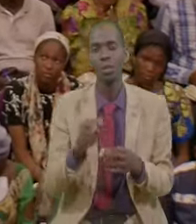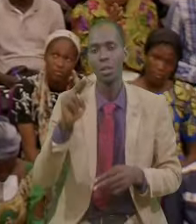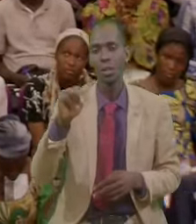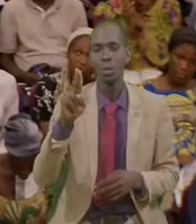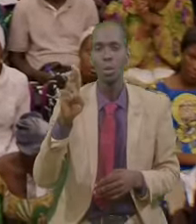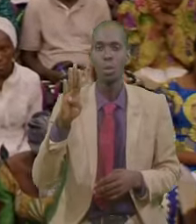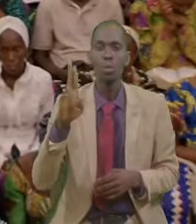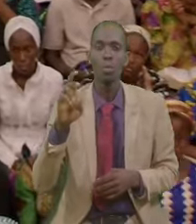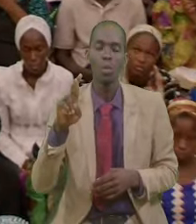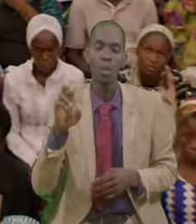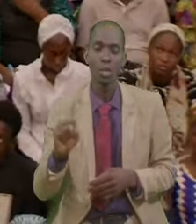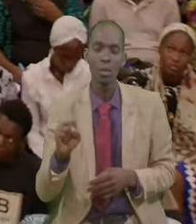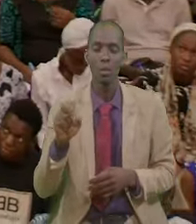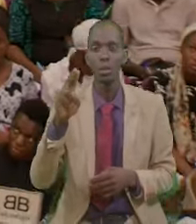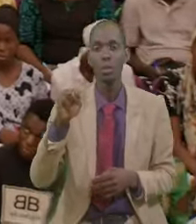Numbers,